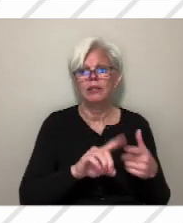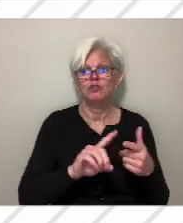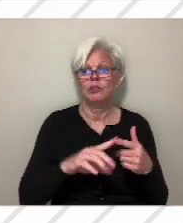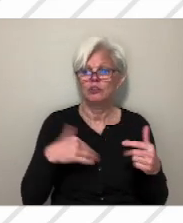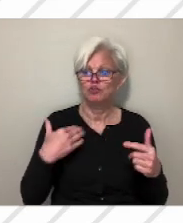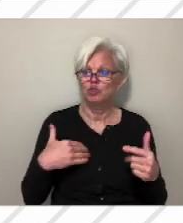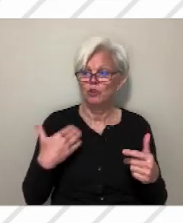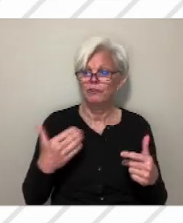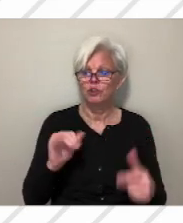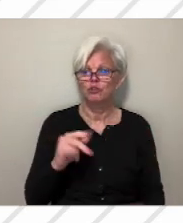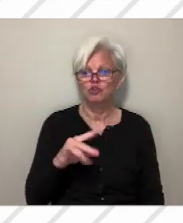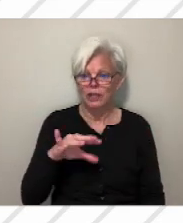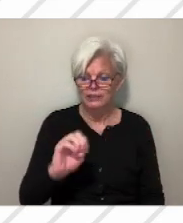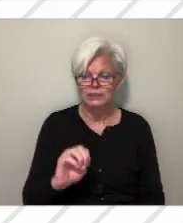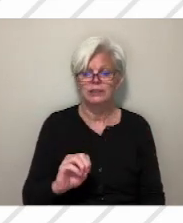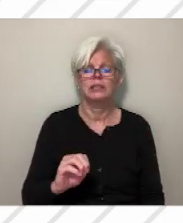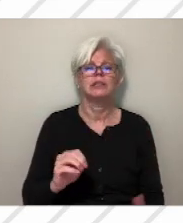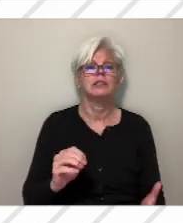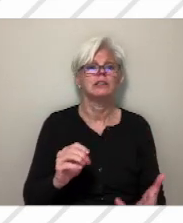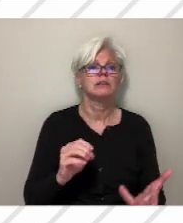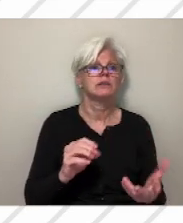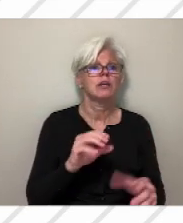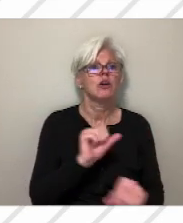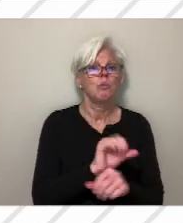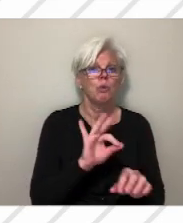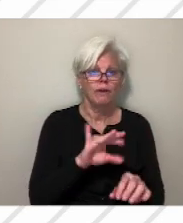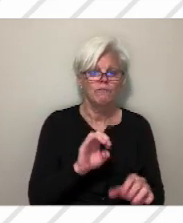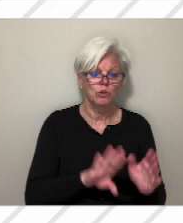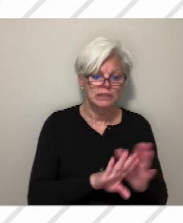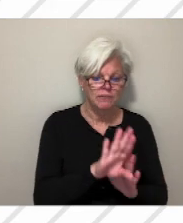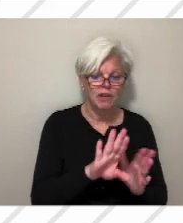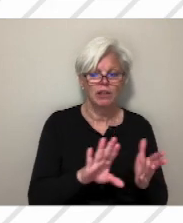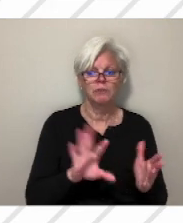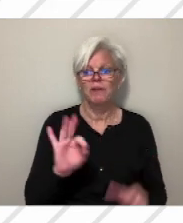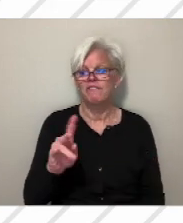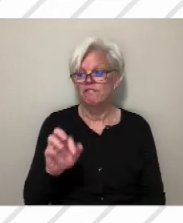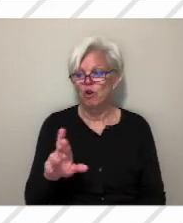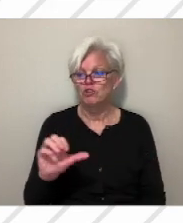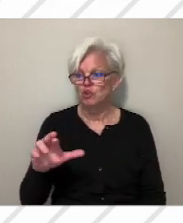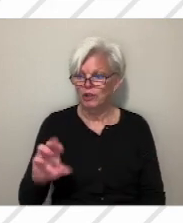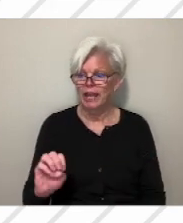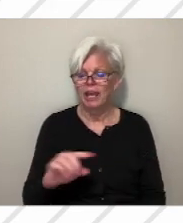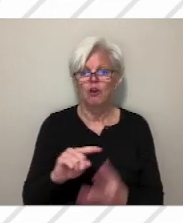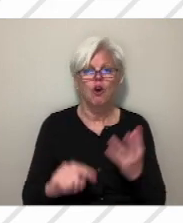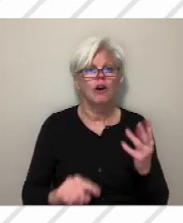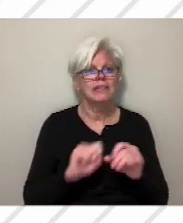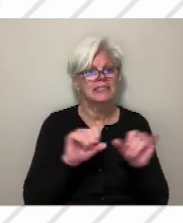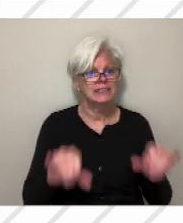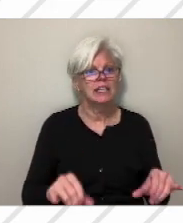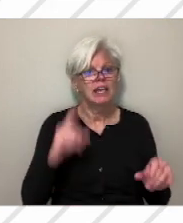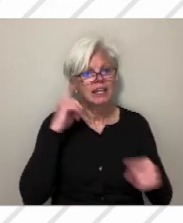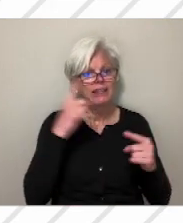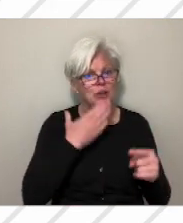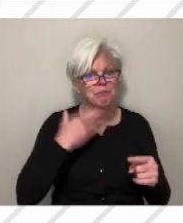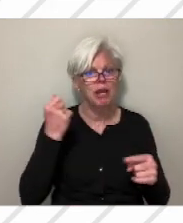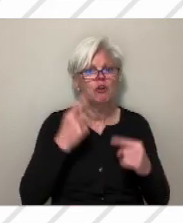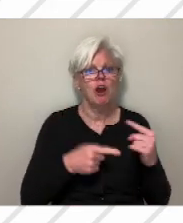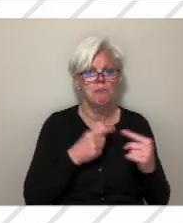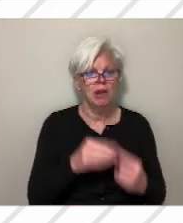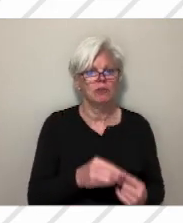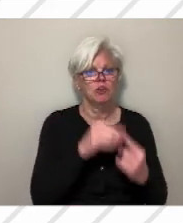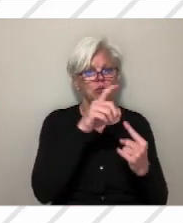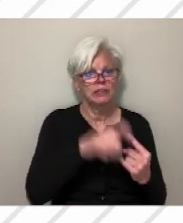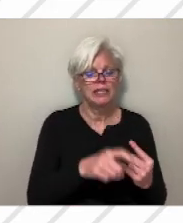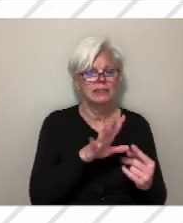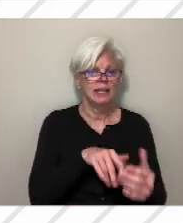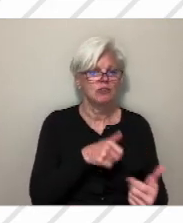workforce development or foster care. All of these systems perhaps can do a better job at thinking about the unique needs and challenges of